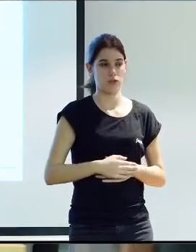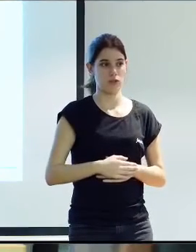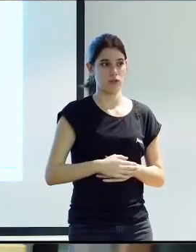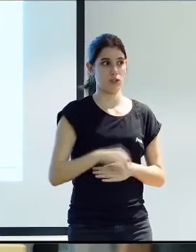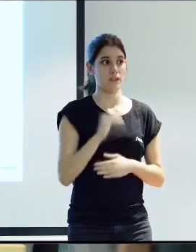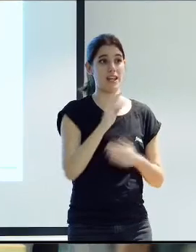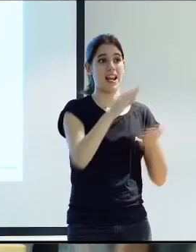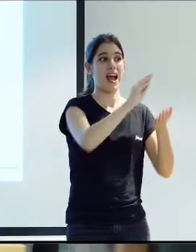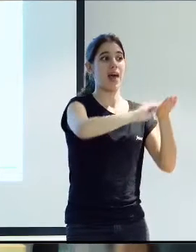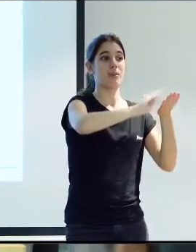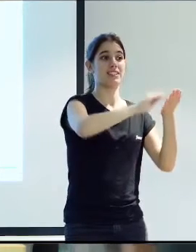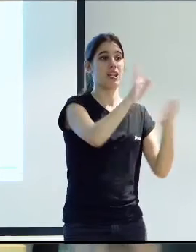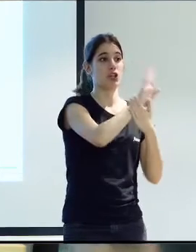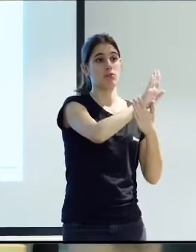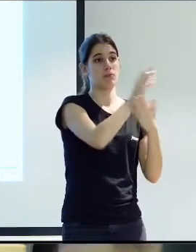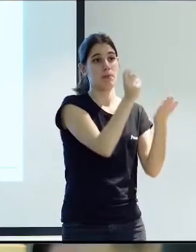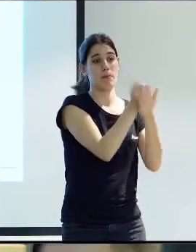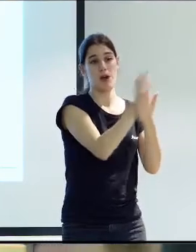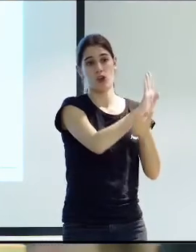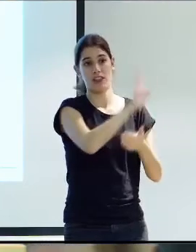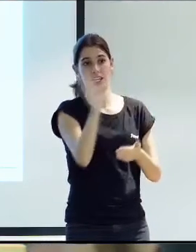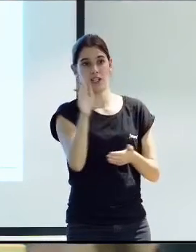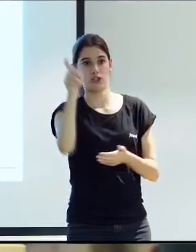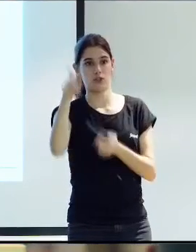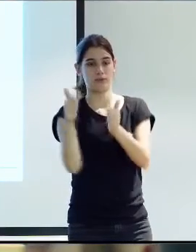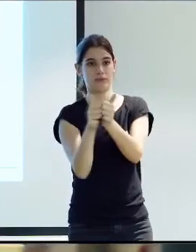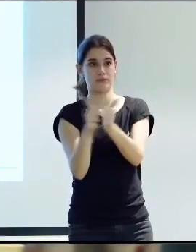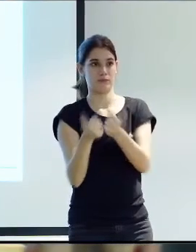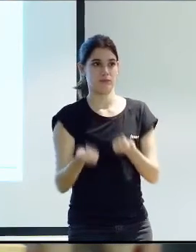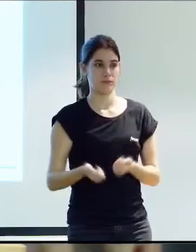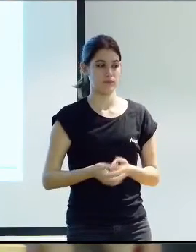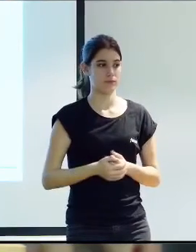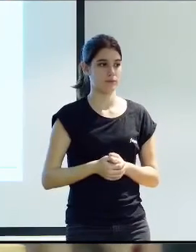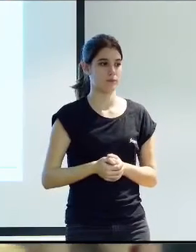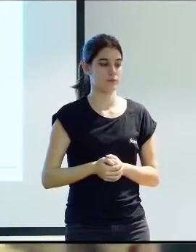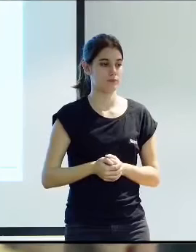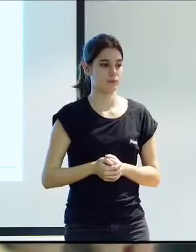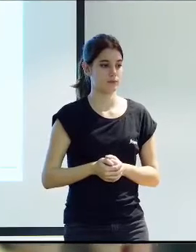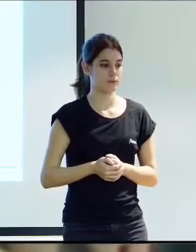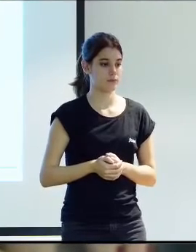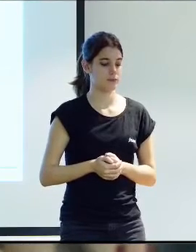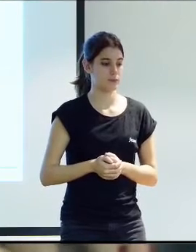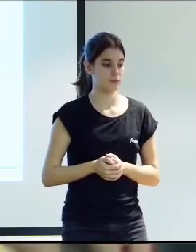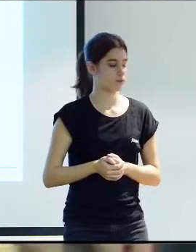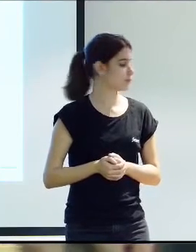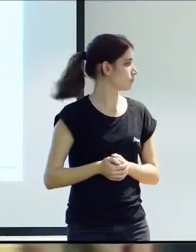negotiation. Direct payment paid for by the authorities, and periodically we need to justify this.